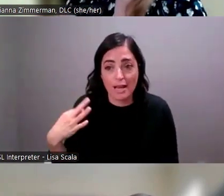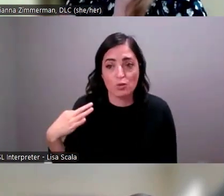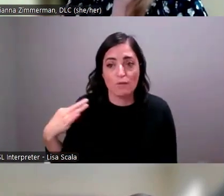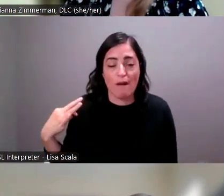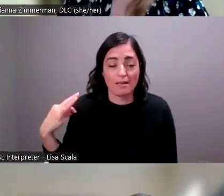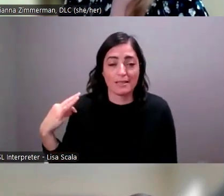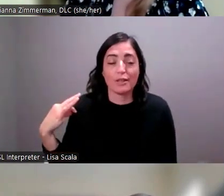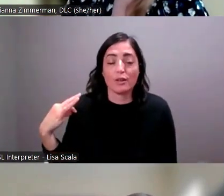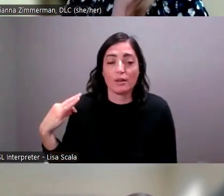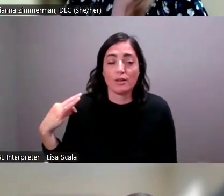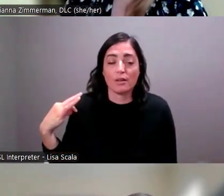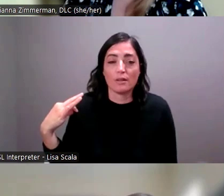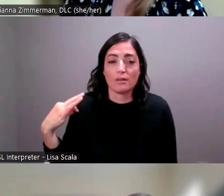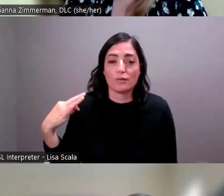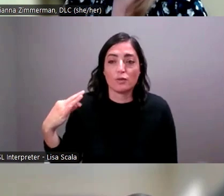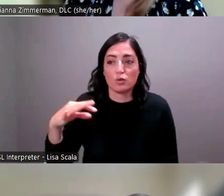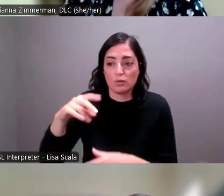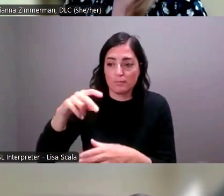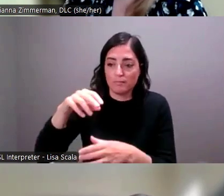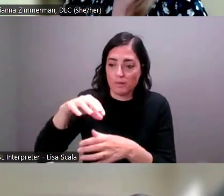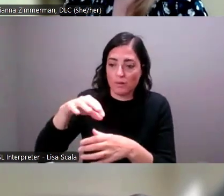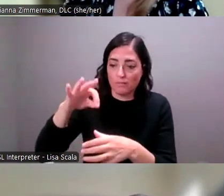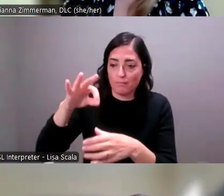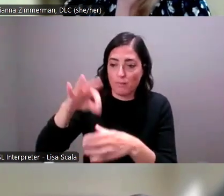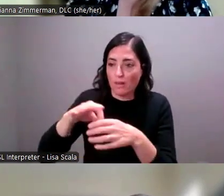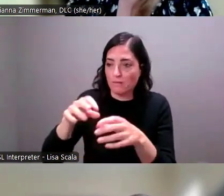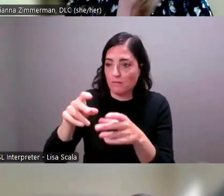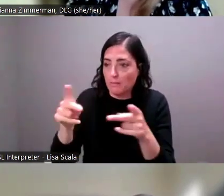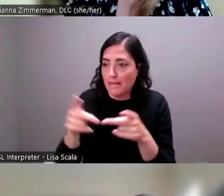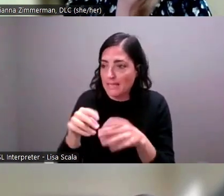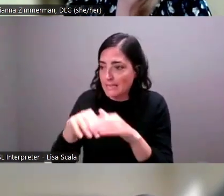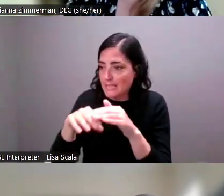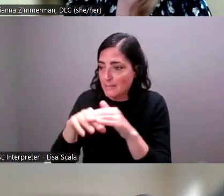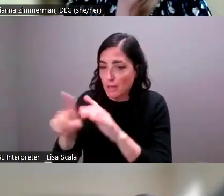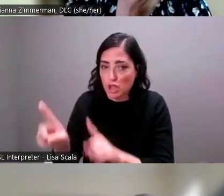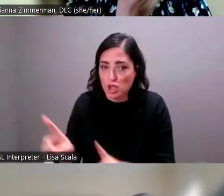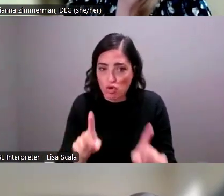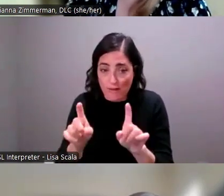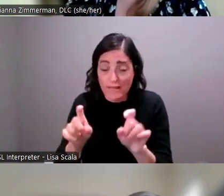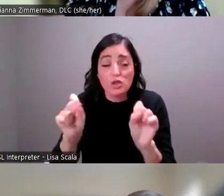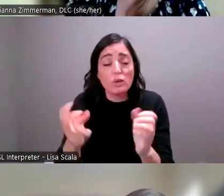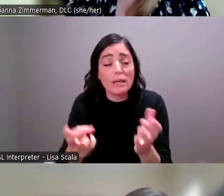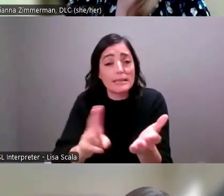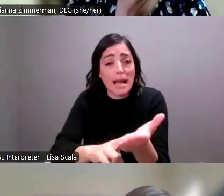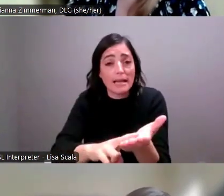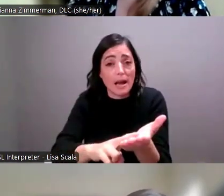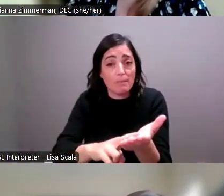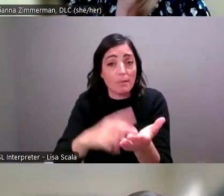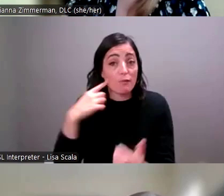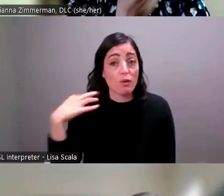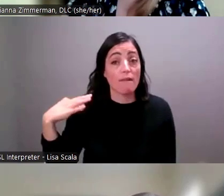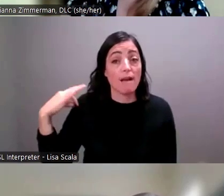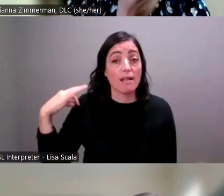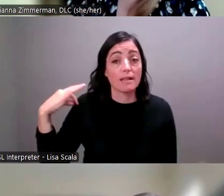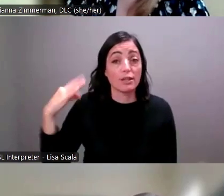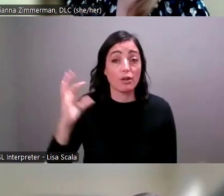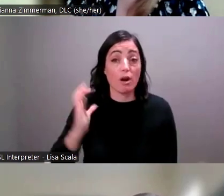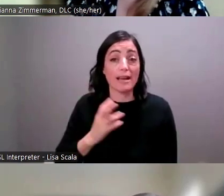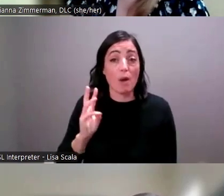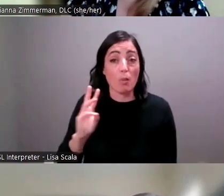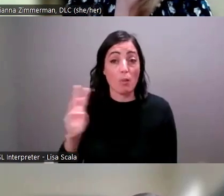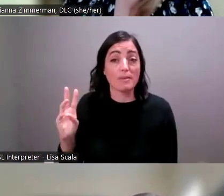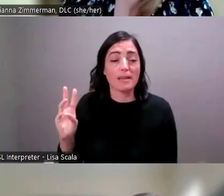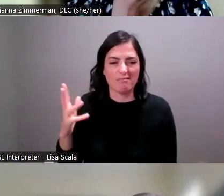do polling place accessibility surveys. You can sign up to volunteer on our website, and I've